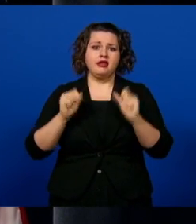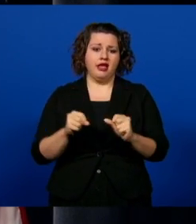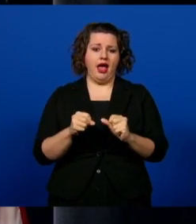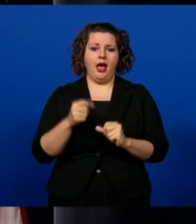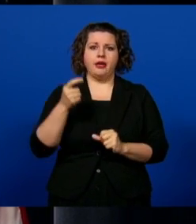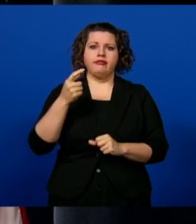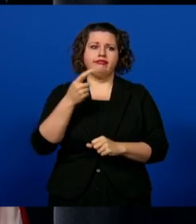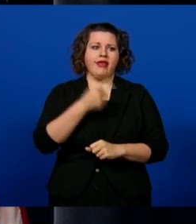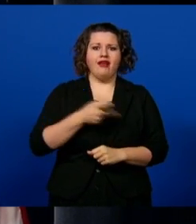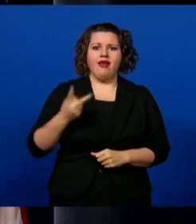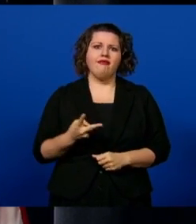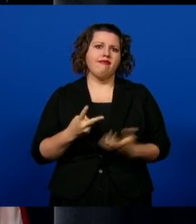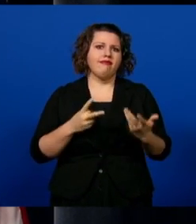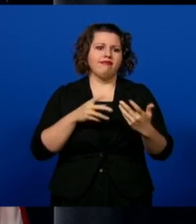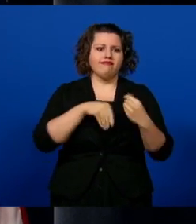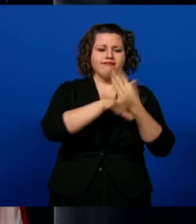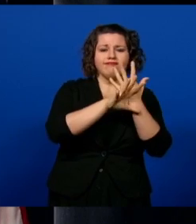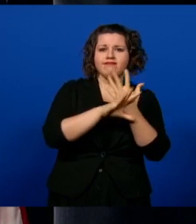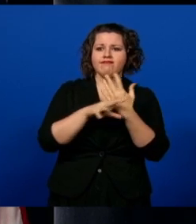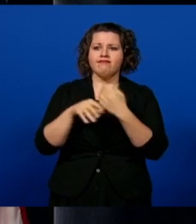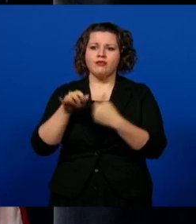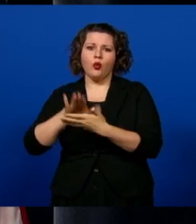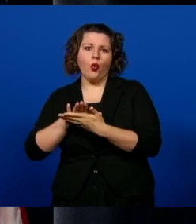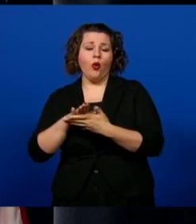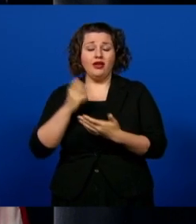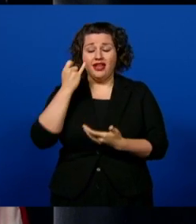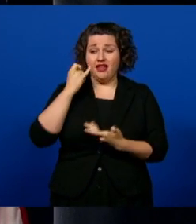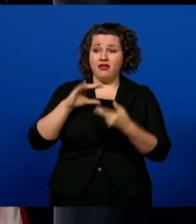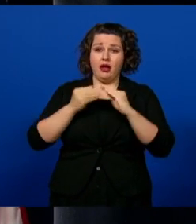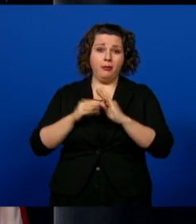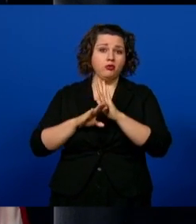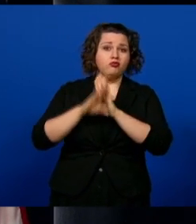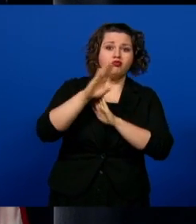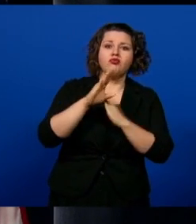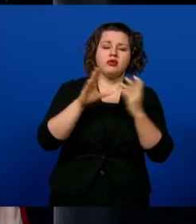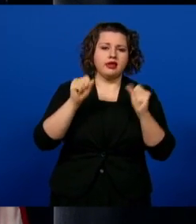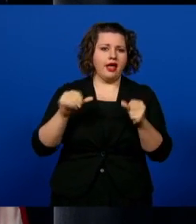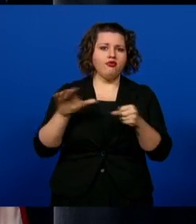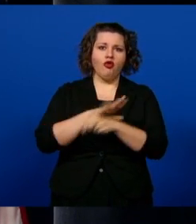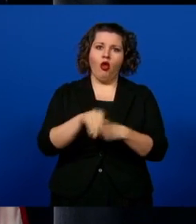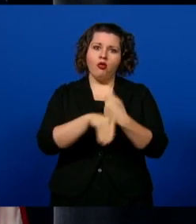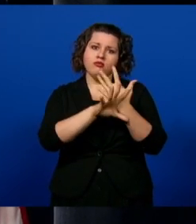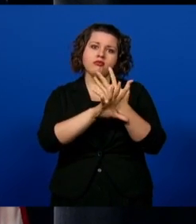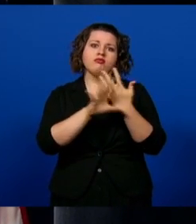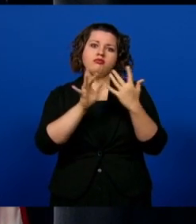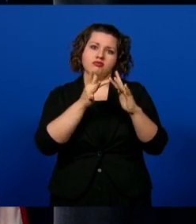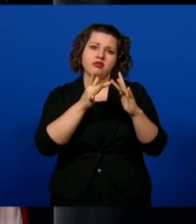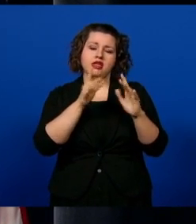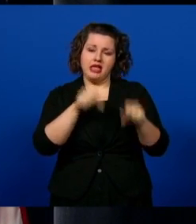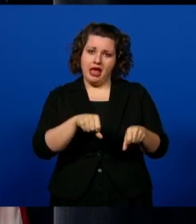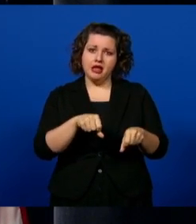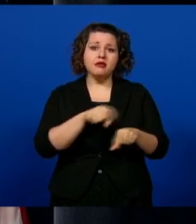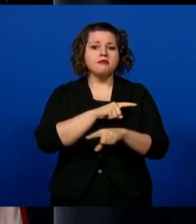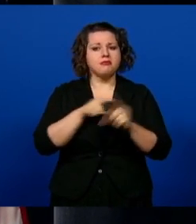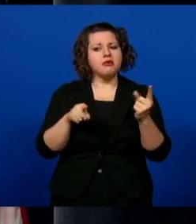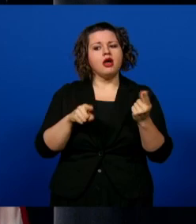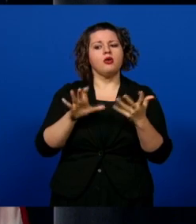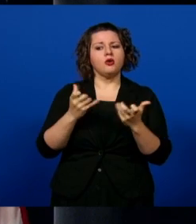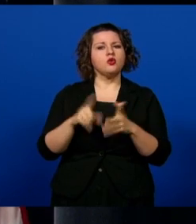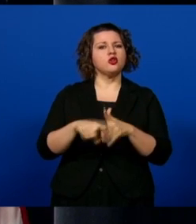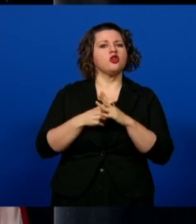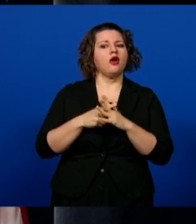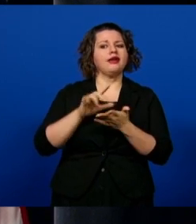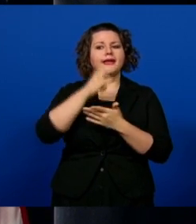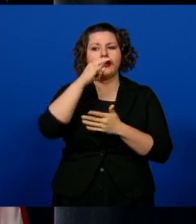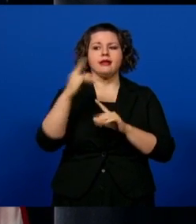go to virtual if those numbers show that. And we'll be flexible. But we want to start with bringing our kids back to school because